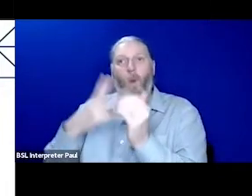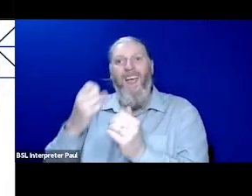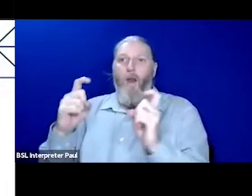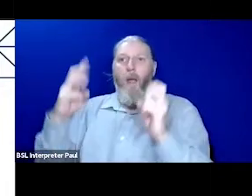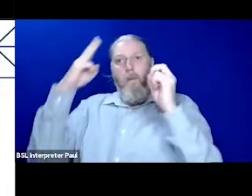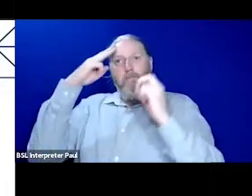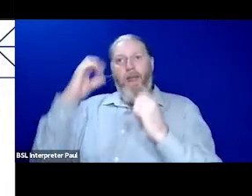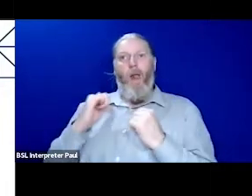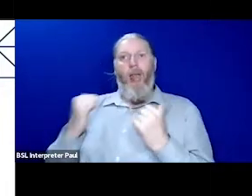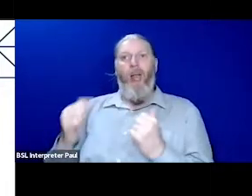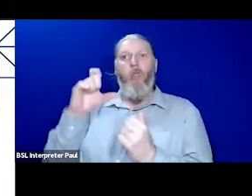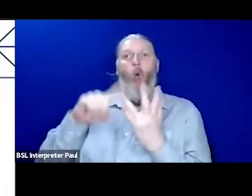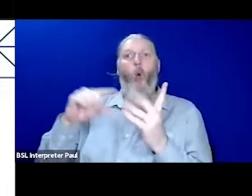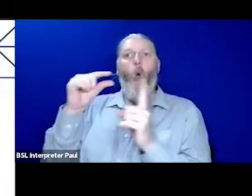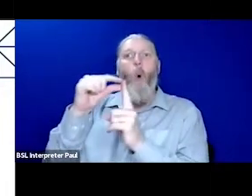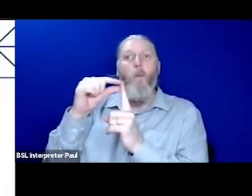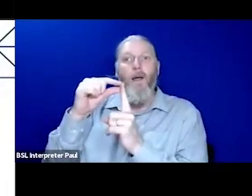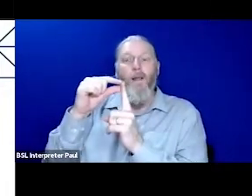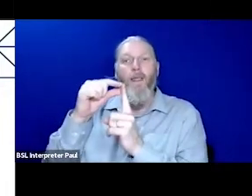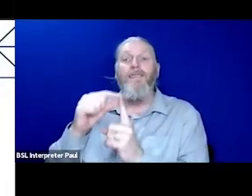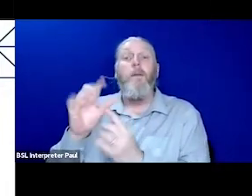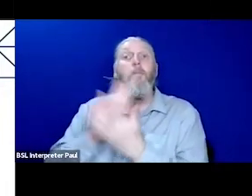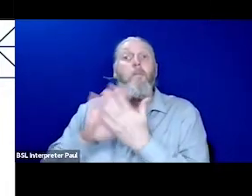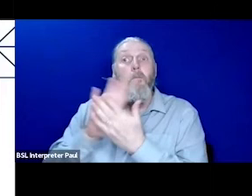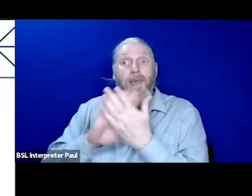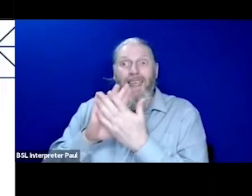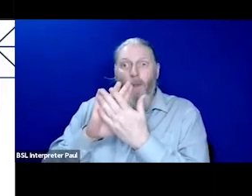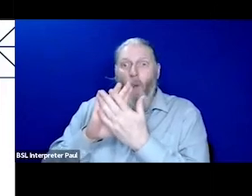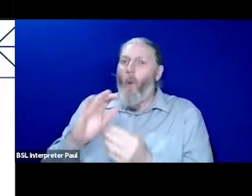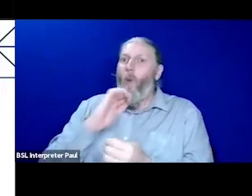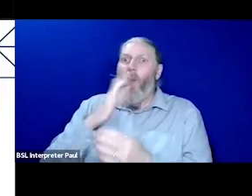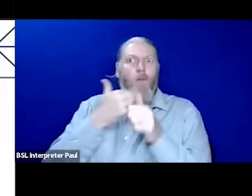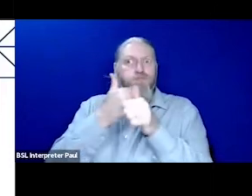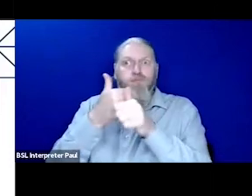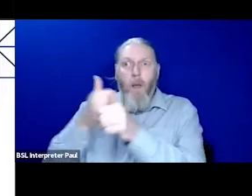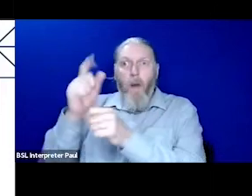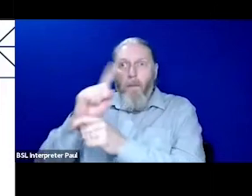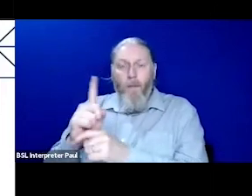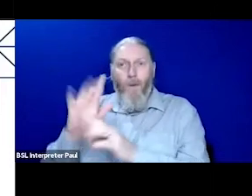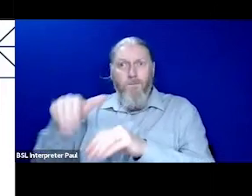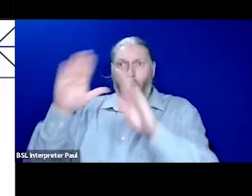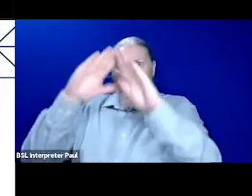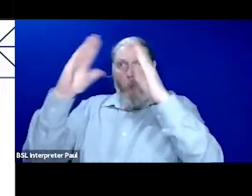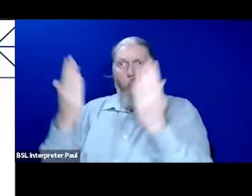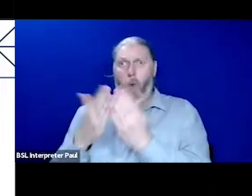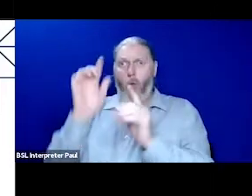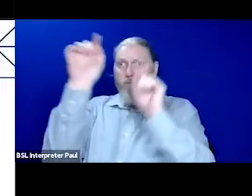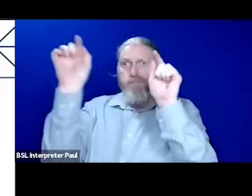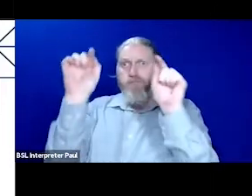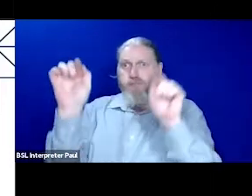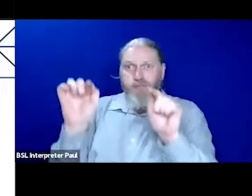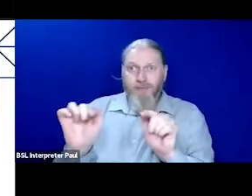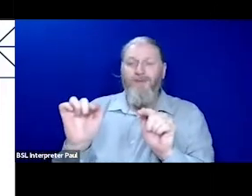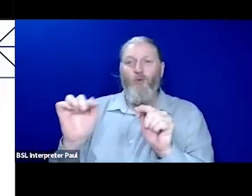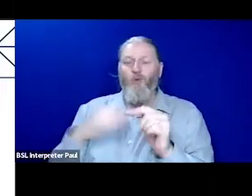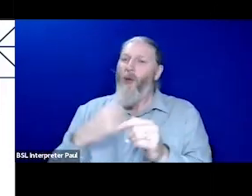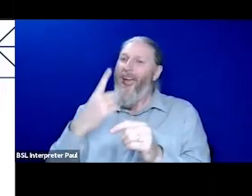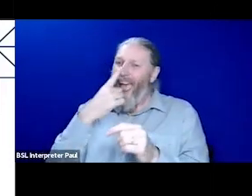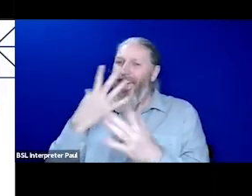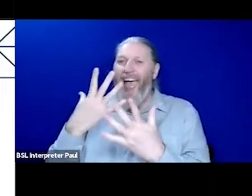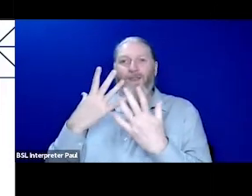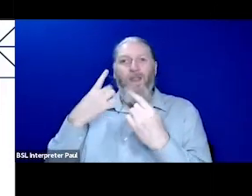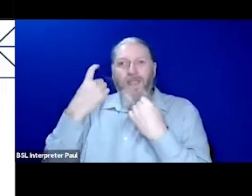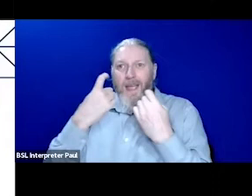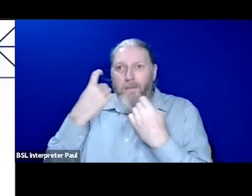this will have voices working in this space around the world to prioritize asks to feed into